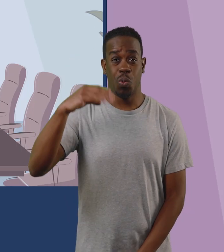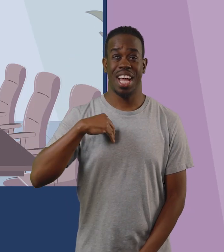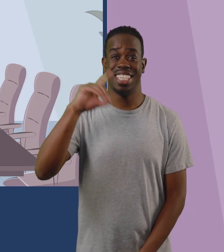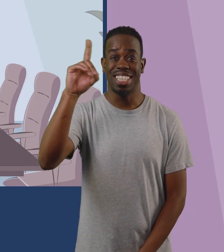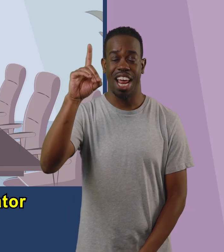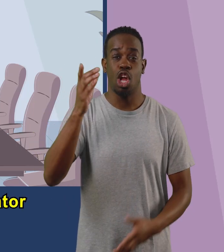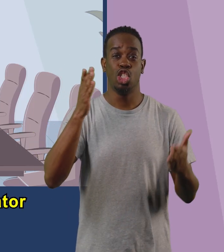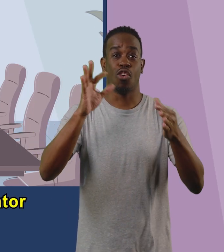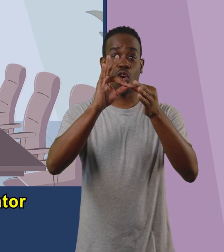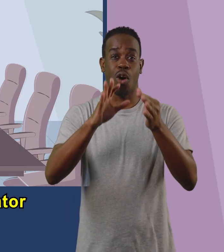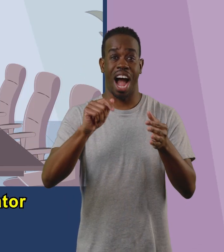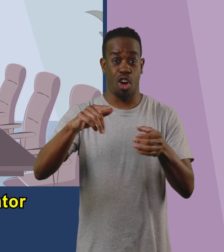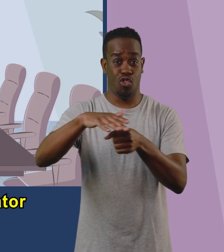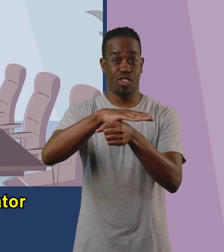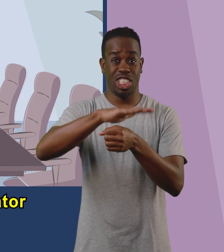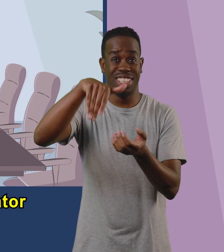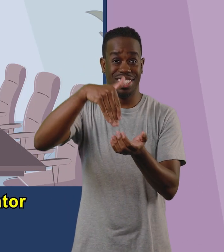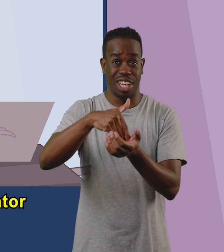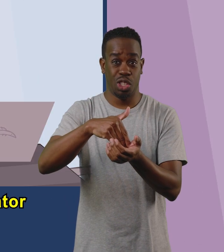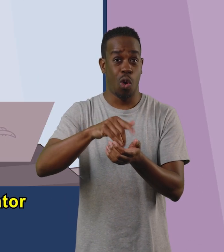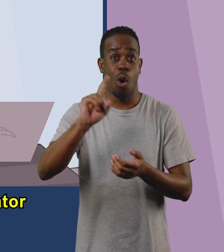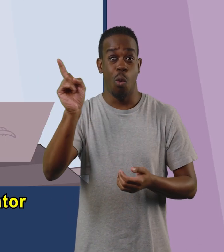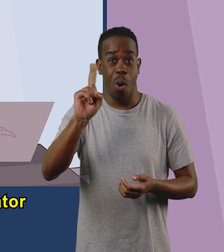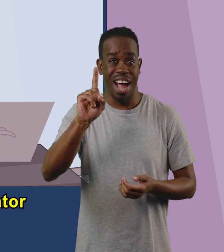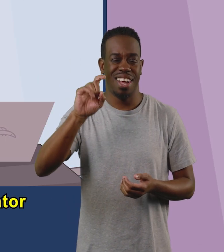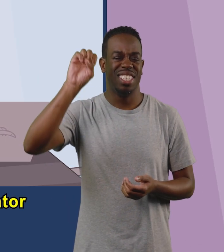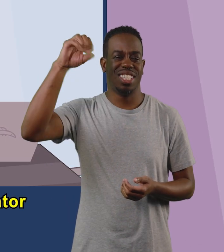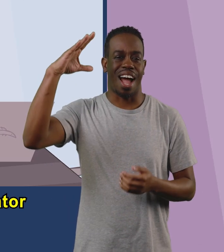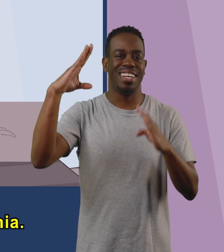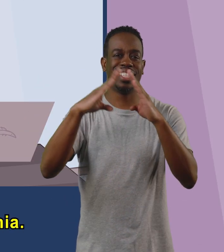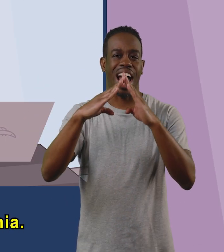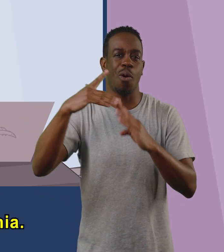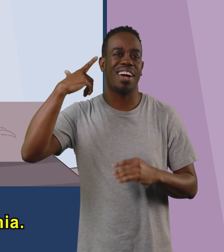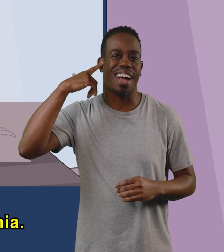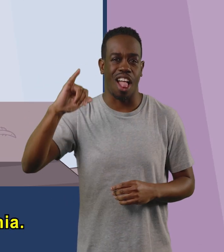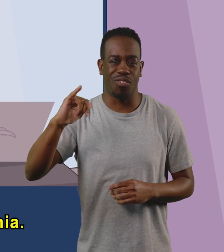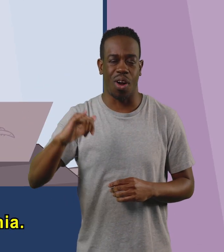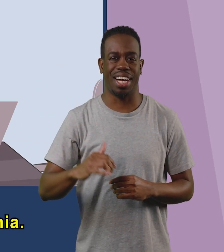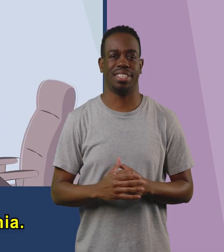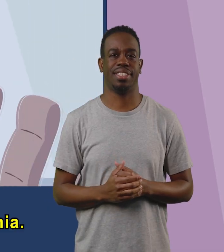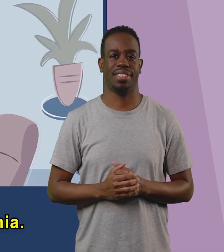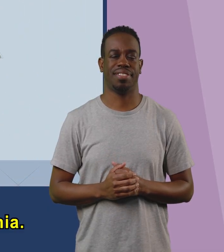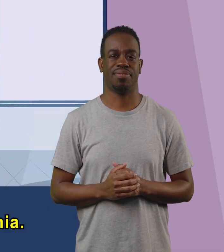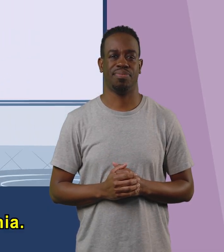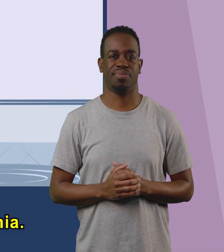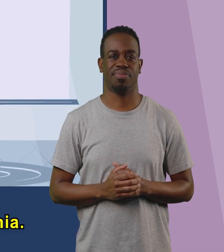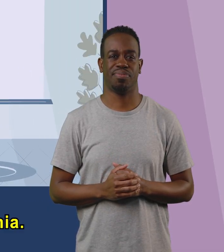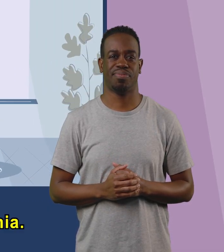Hello, I'm Danny, a service coordinator at the Regional Center here in Sunnytown, California.